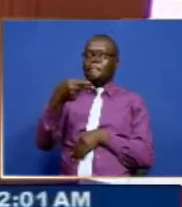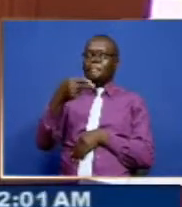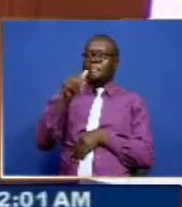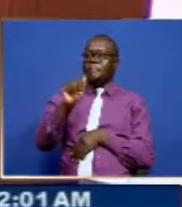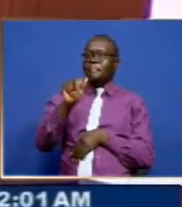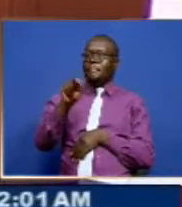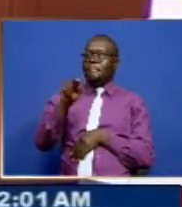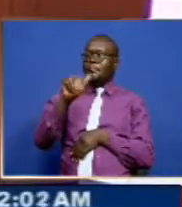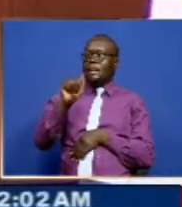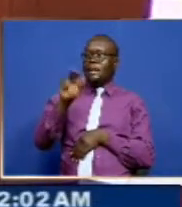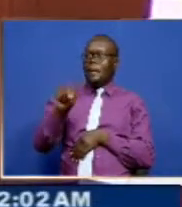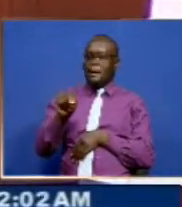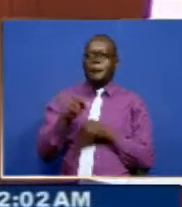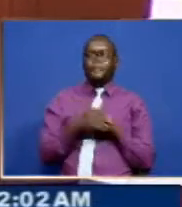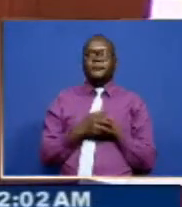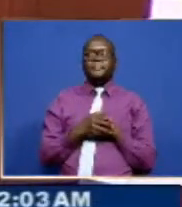Annan?